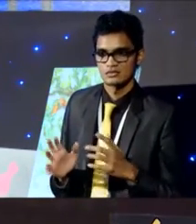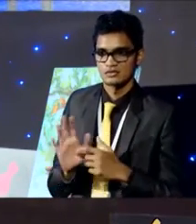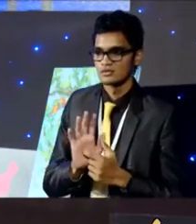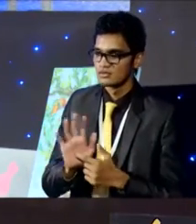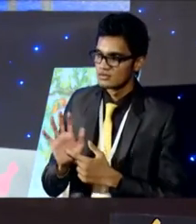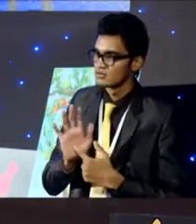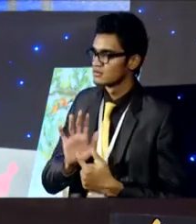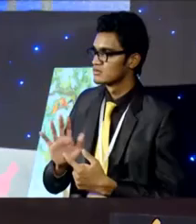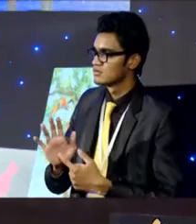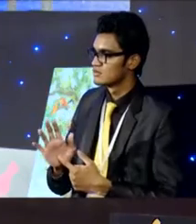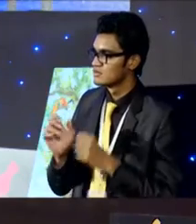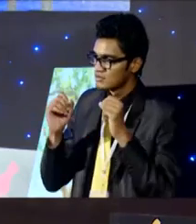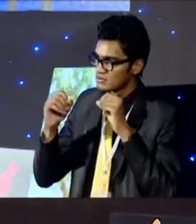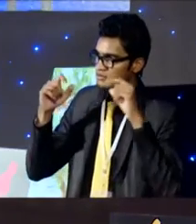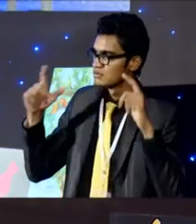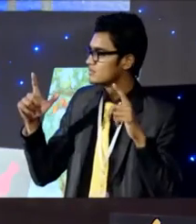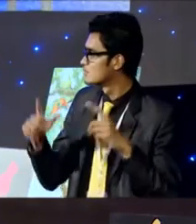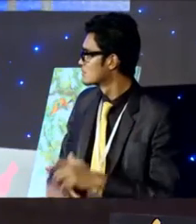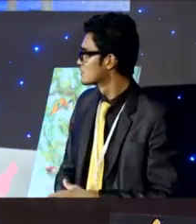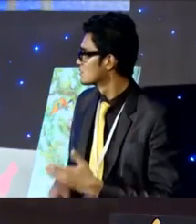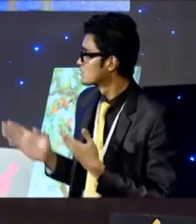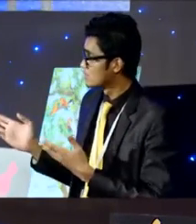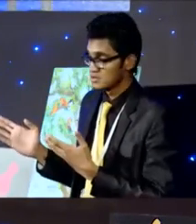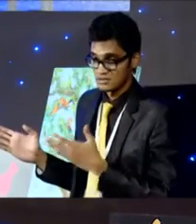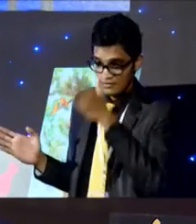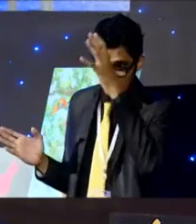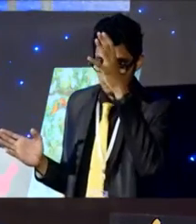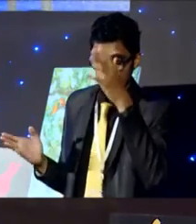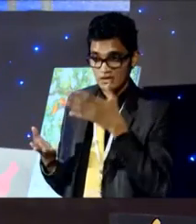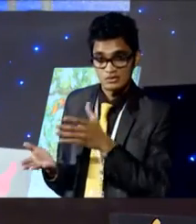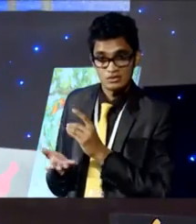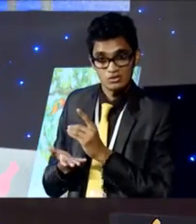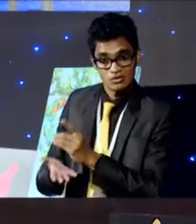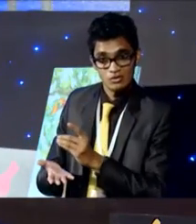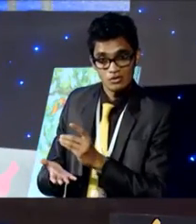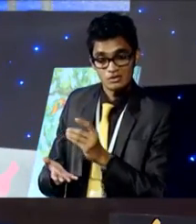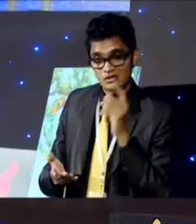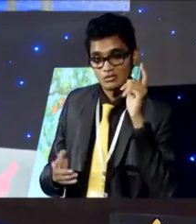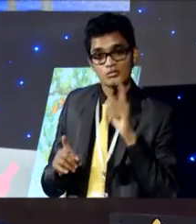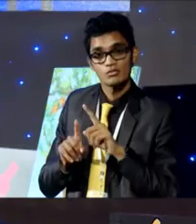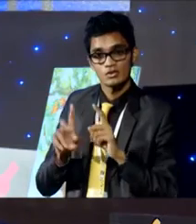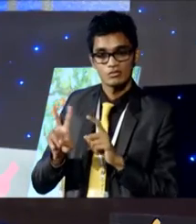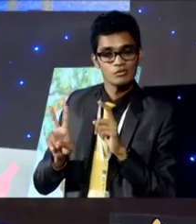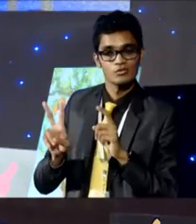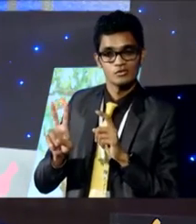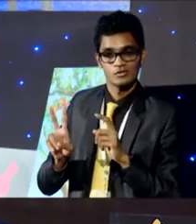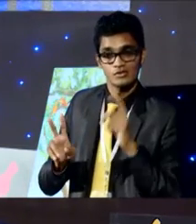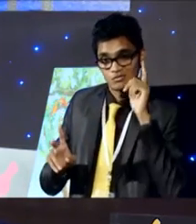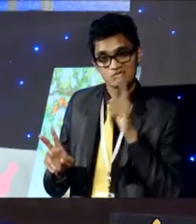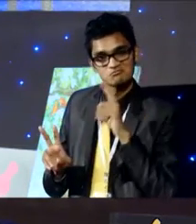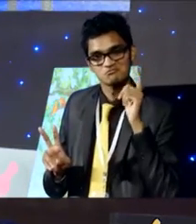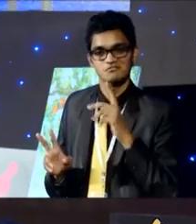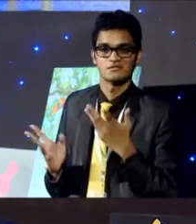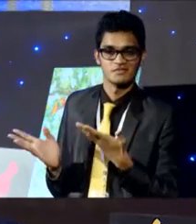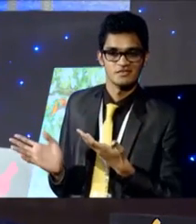am a parent of two deaf girls, okay? I'm educated, my wife is educated. But until they were